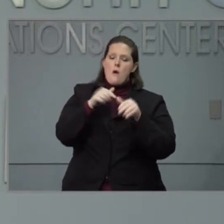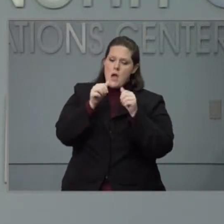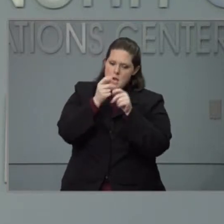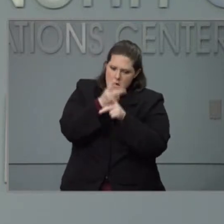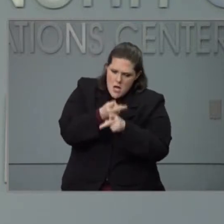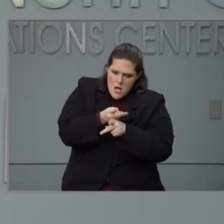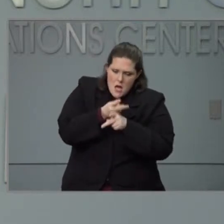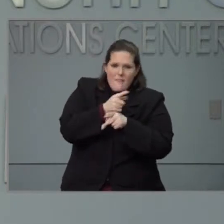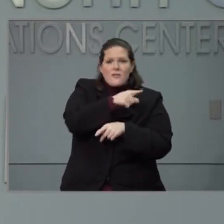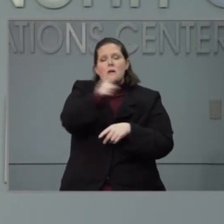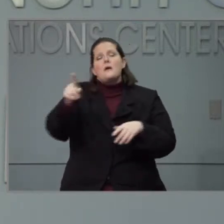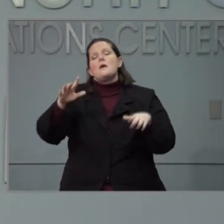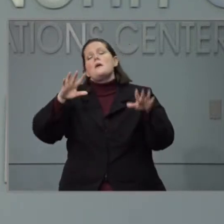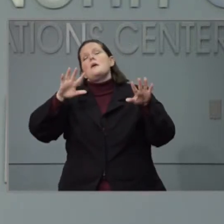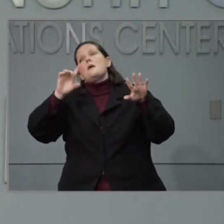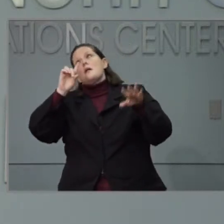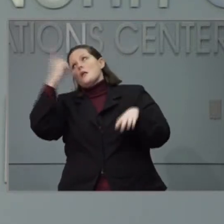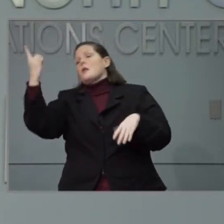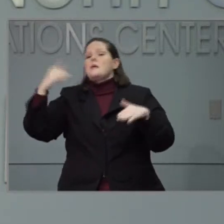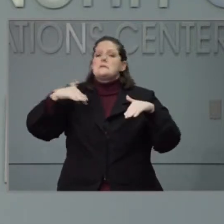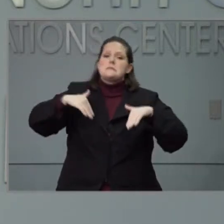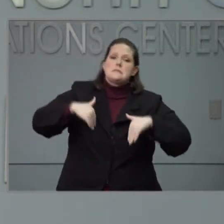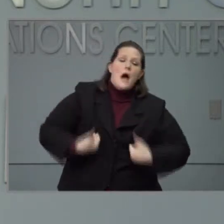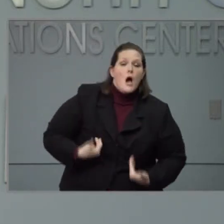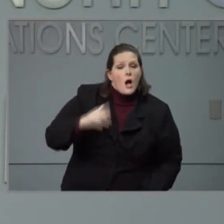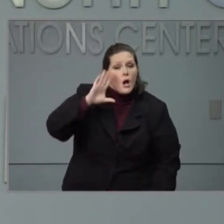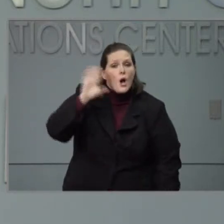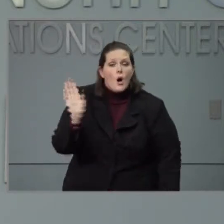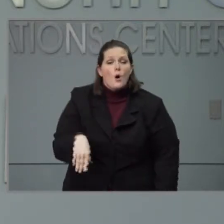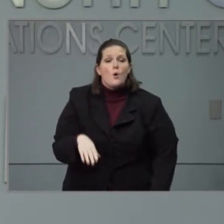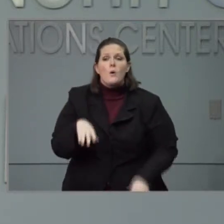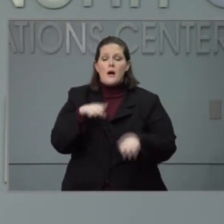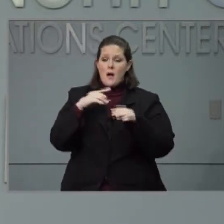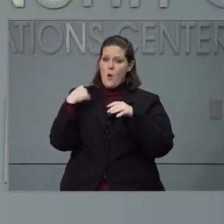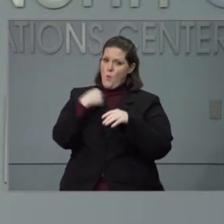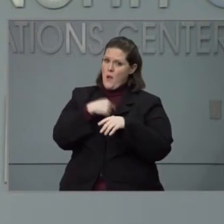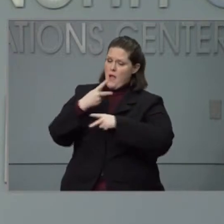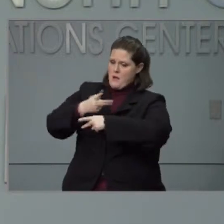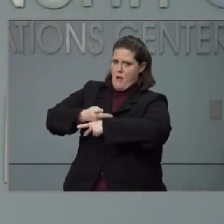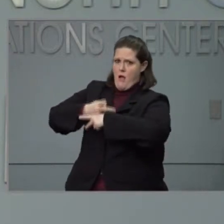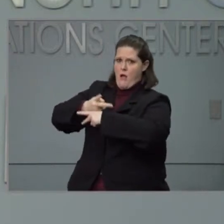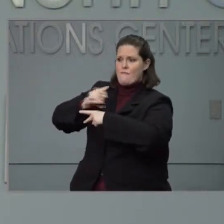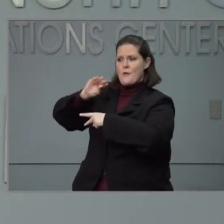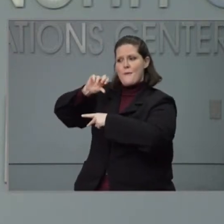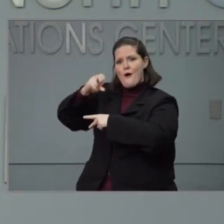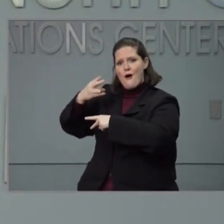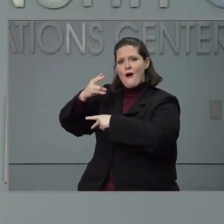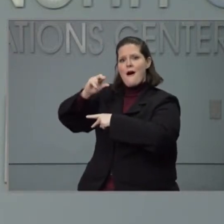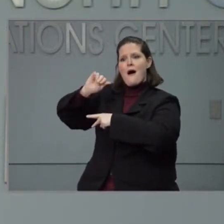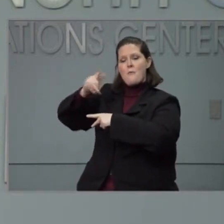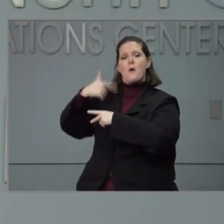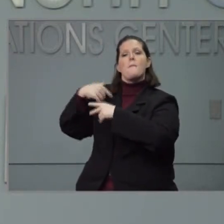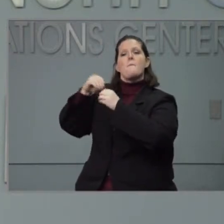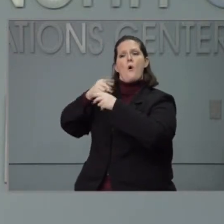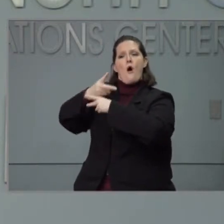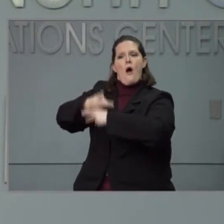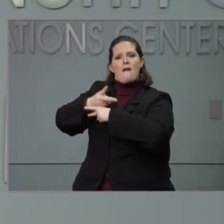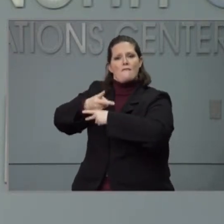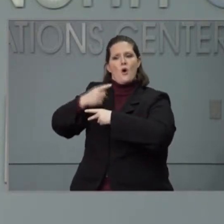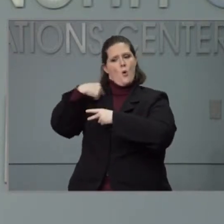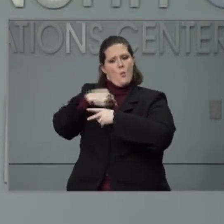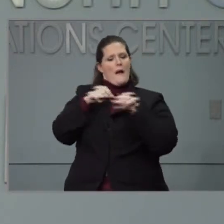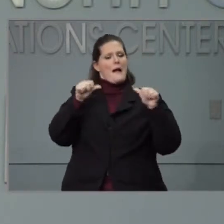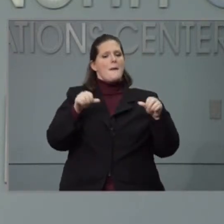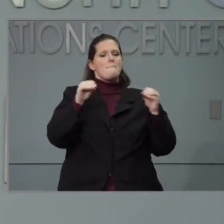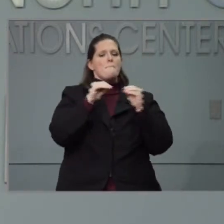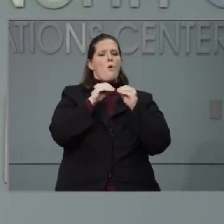tired, and the caution and care of the early days of this pandemic have given way to more relaxed behavior. But we